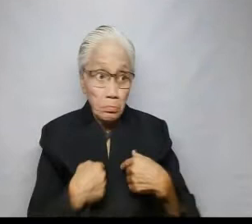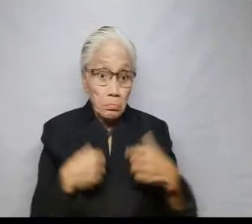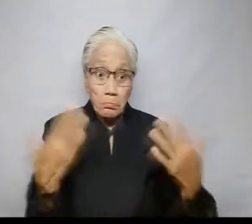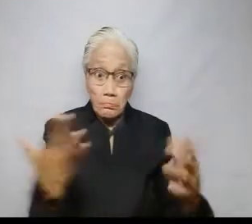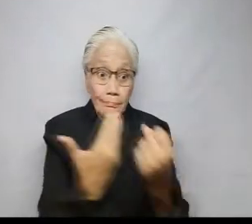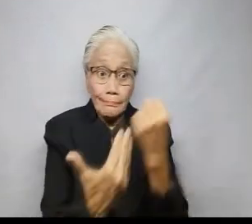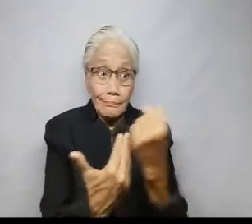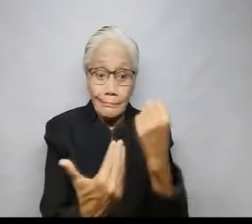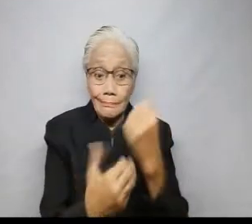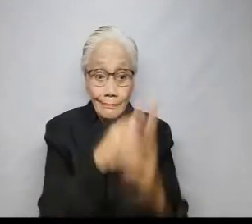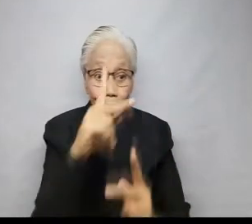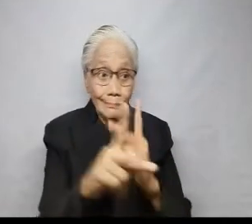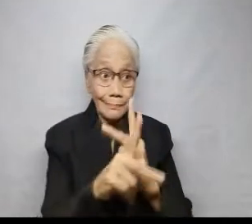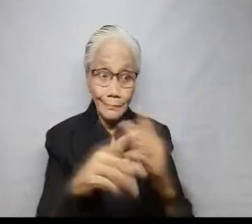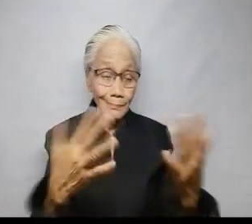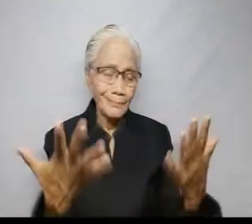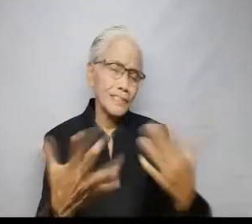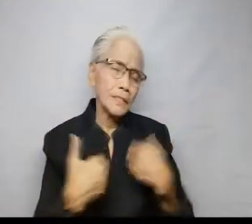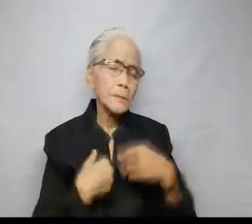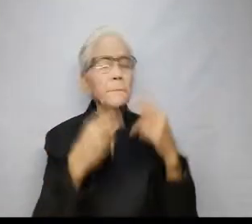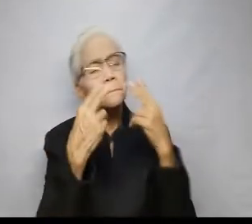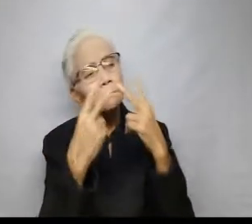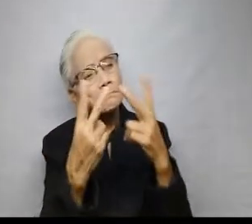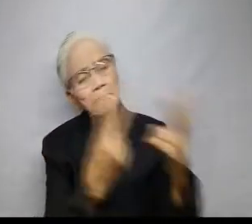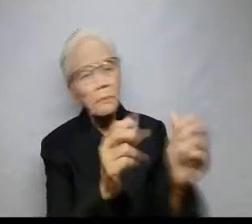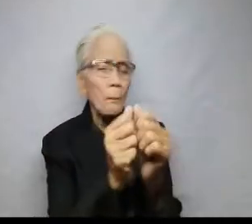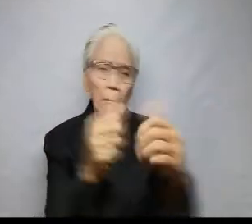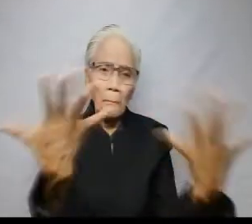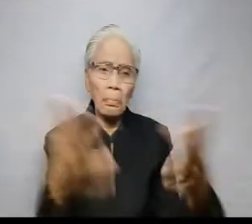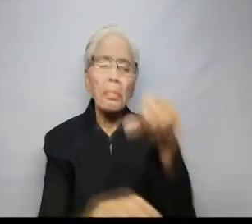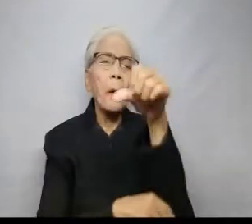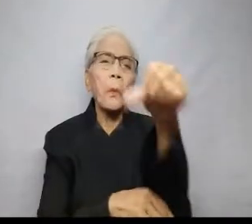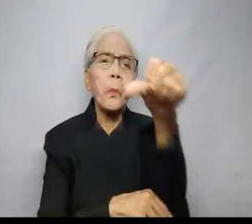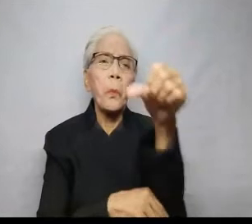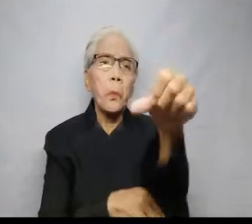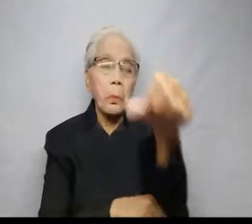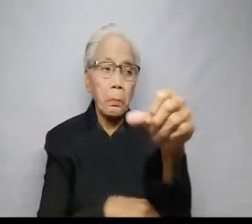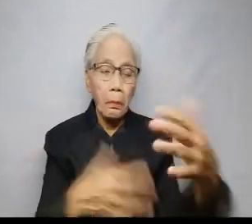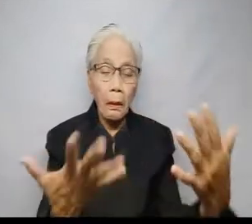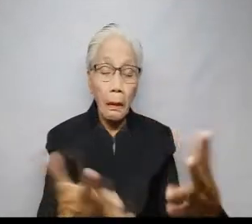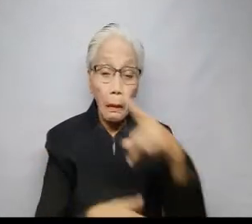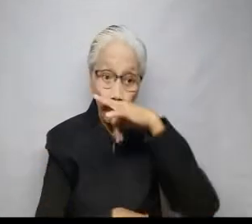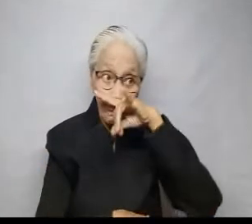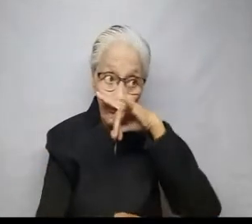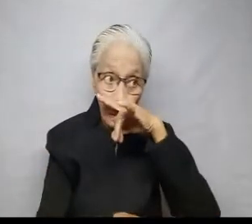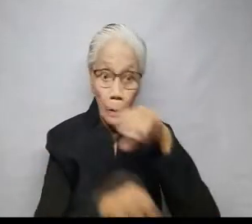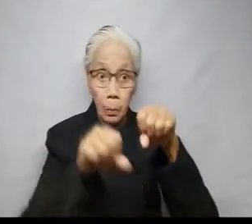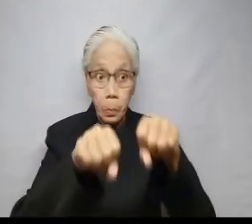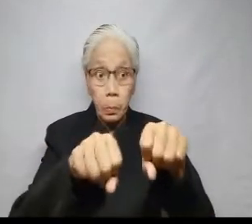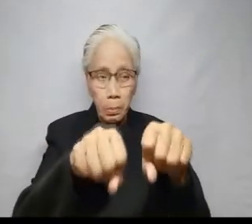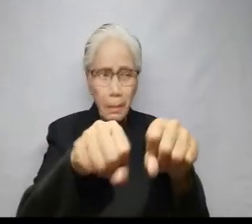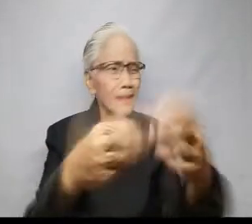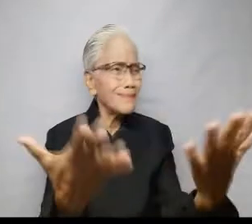by honking on them. I'd be simple and kind. Just pass them by without honking.